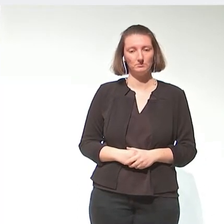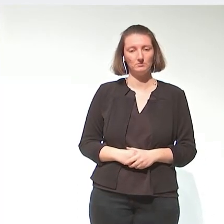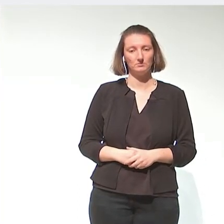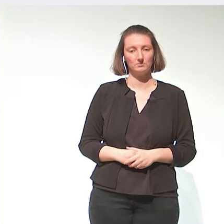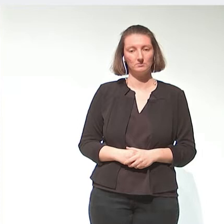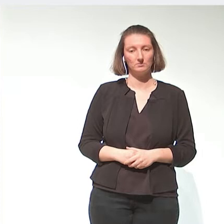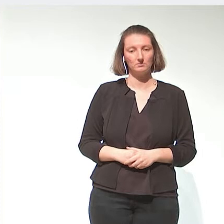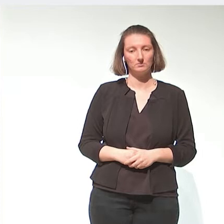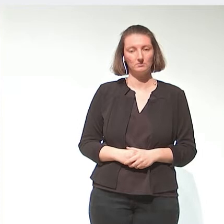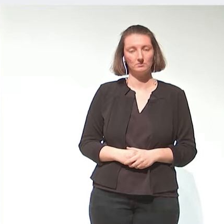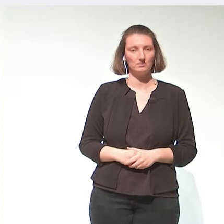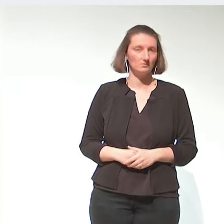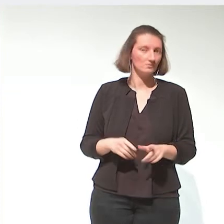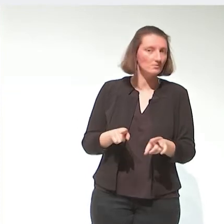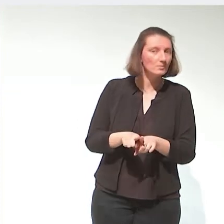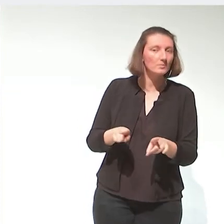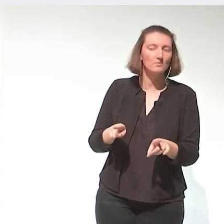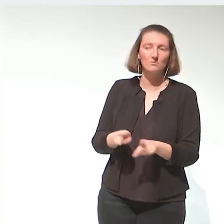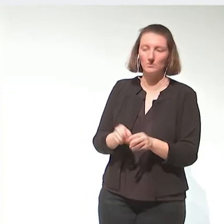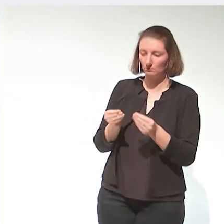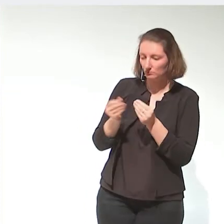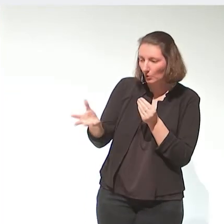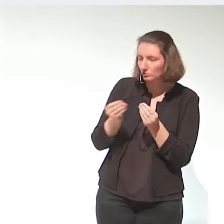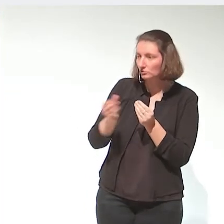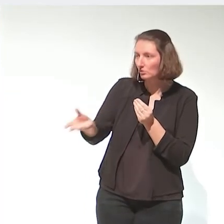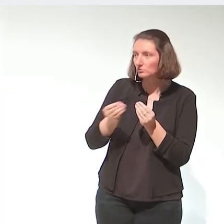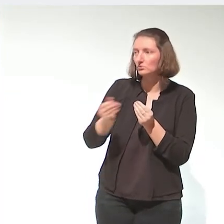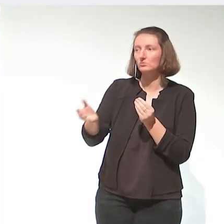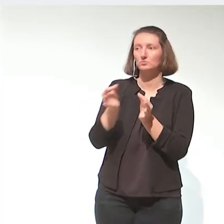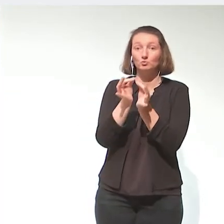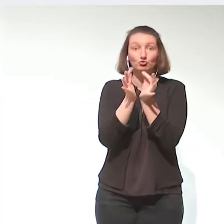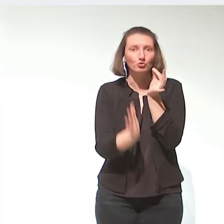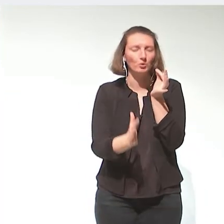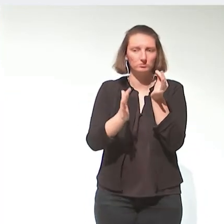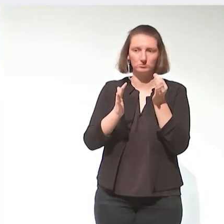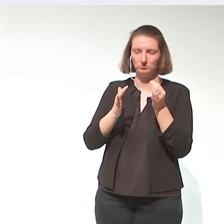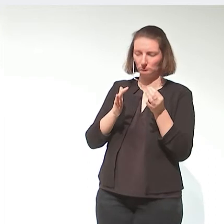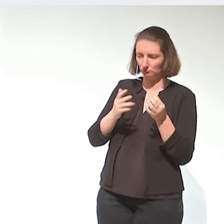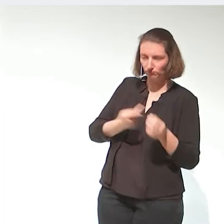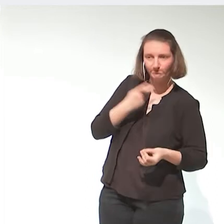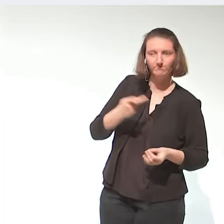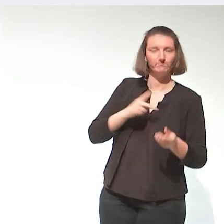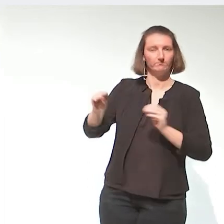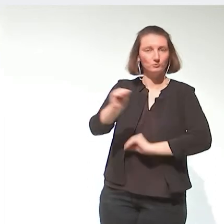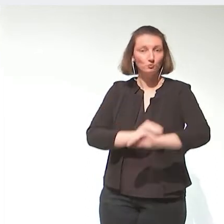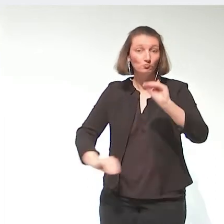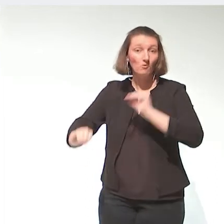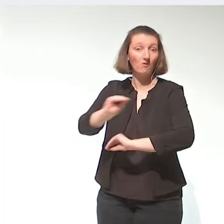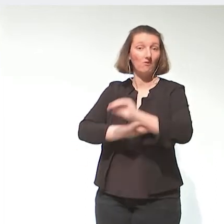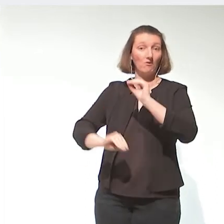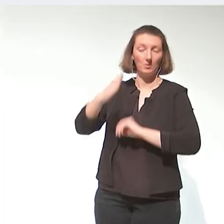solutions for those with diabetes and other diseases. And this